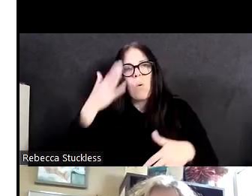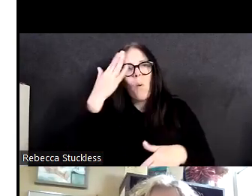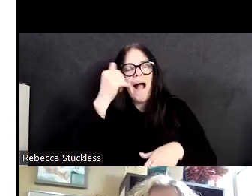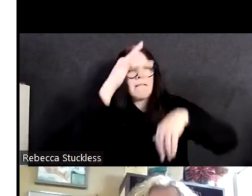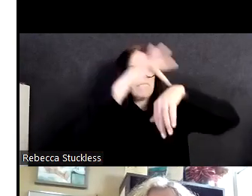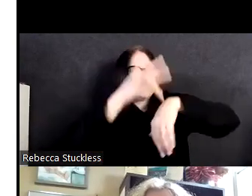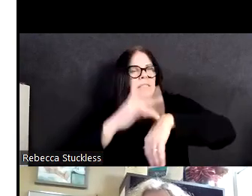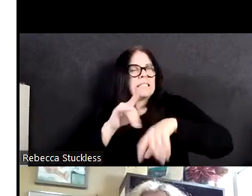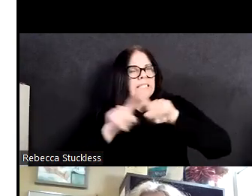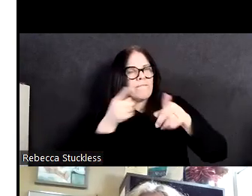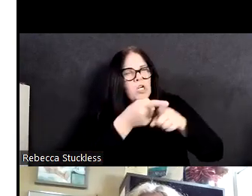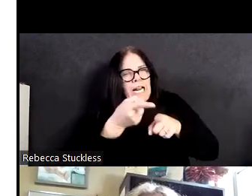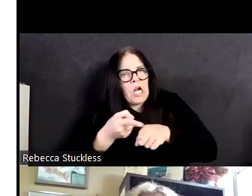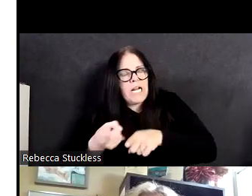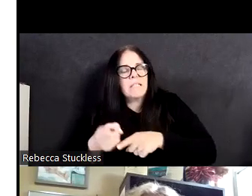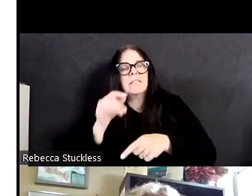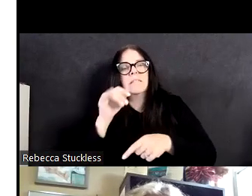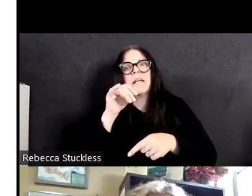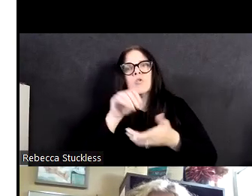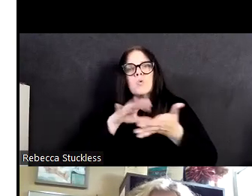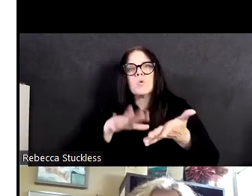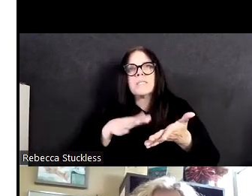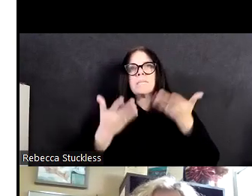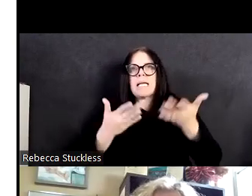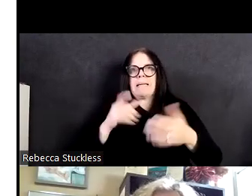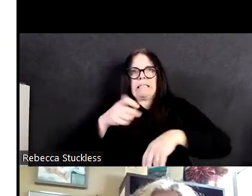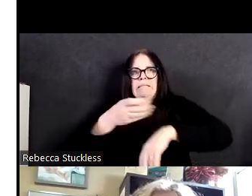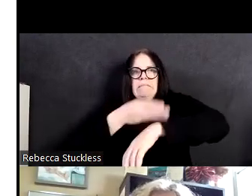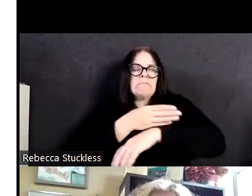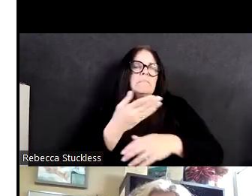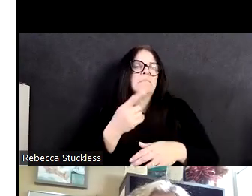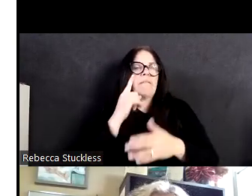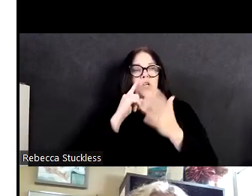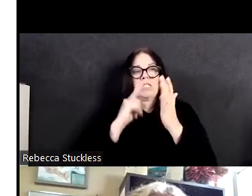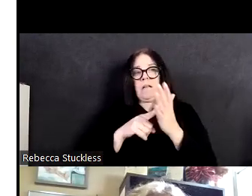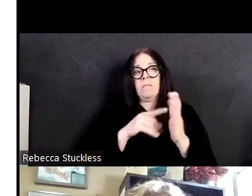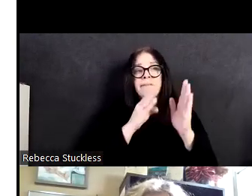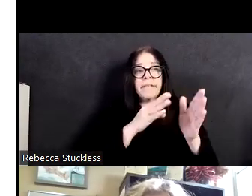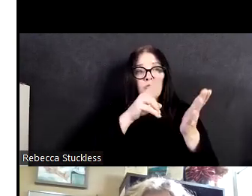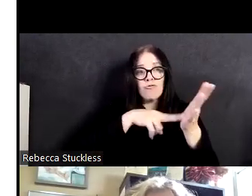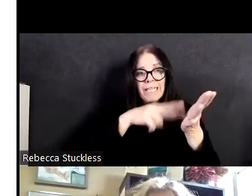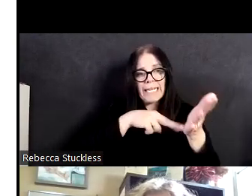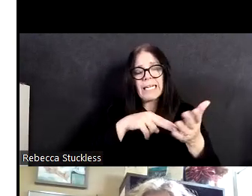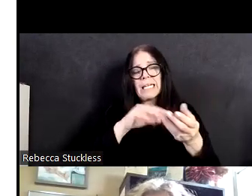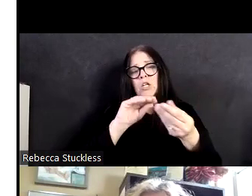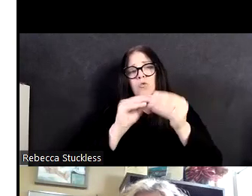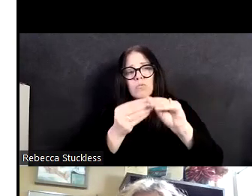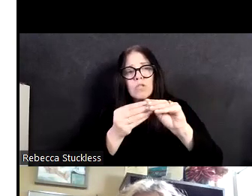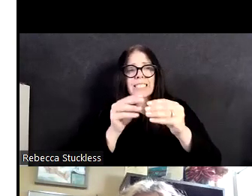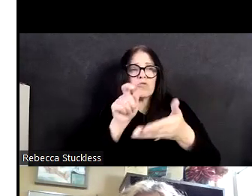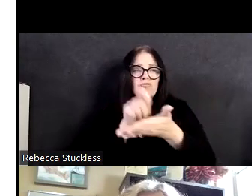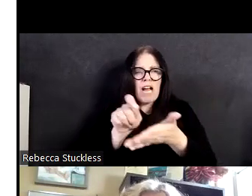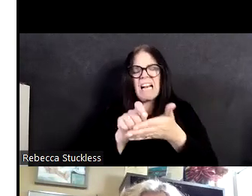areas that students might need to upgrade in. So reading and numeracy and writing are obviously common